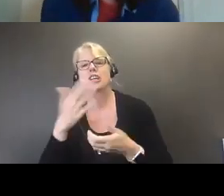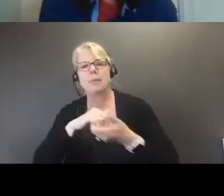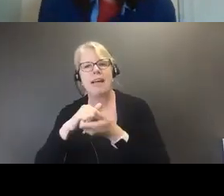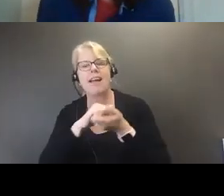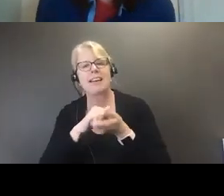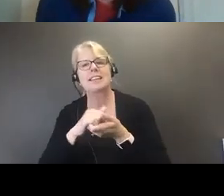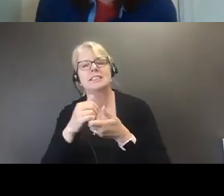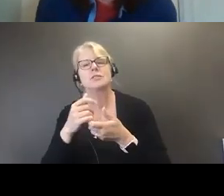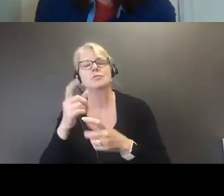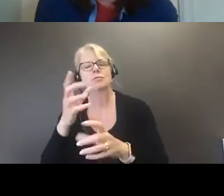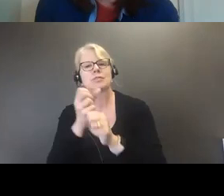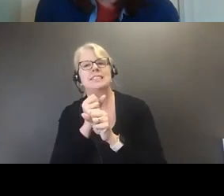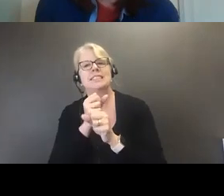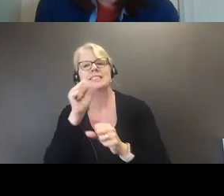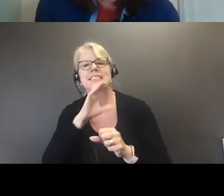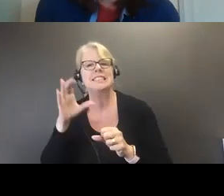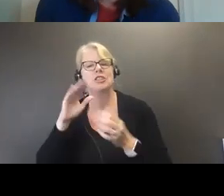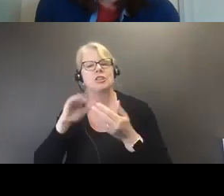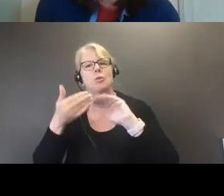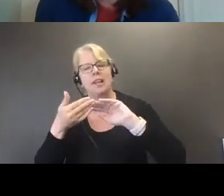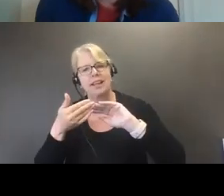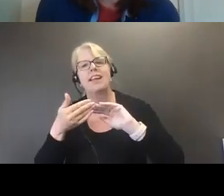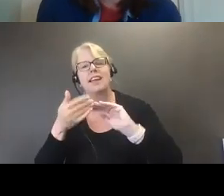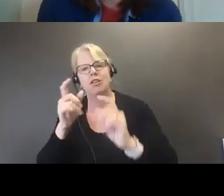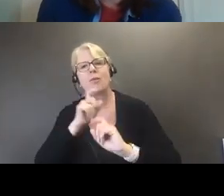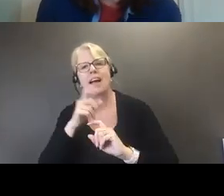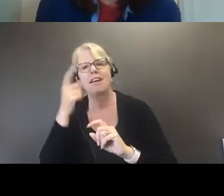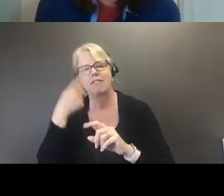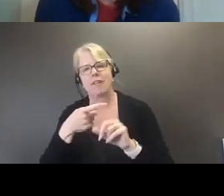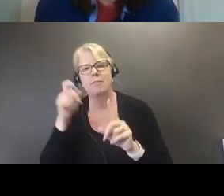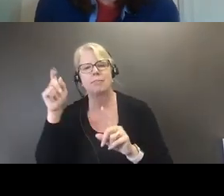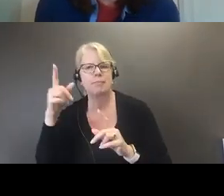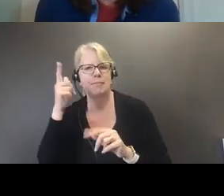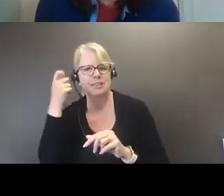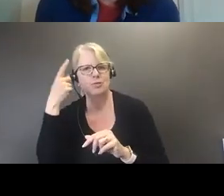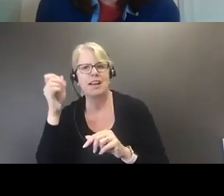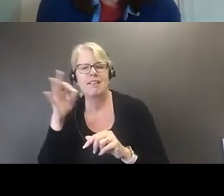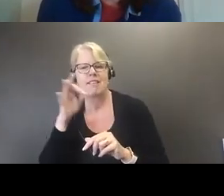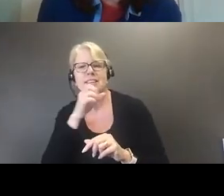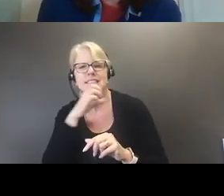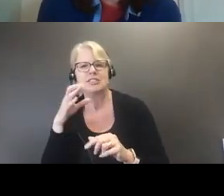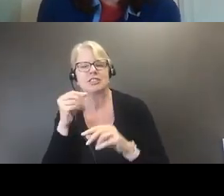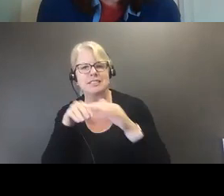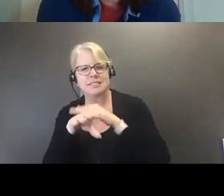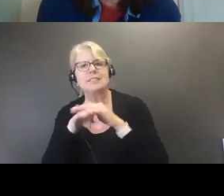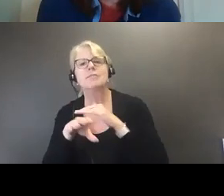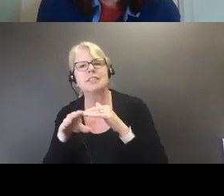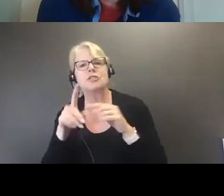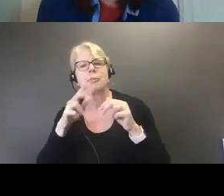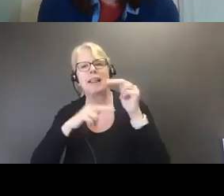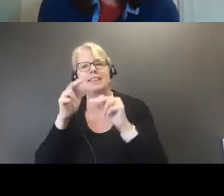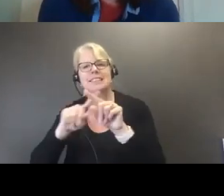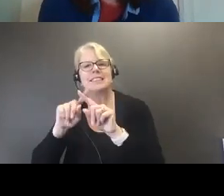Seniors Community Grant from the Ministry for Seniors and Accessibility to develop a Senior Centre Without Walls toolkit.